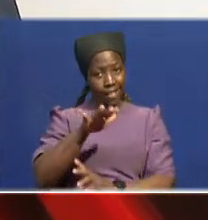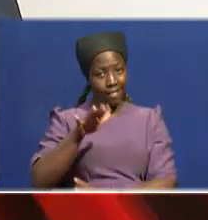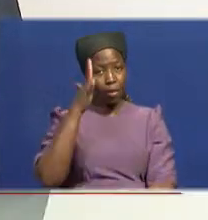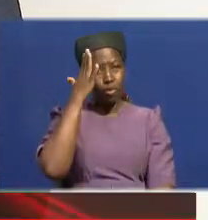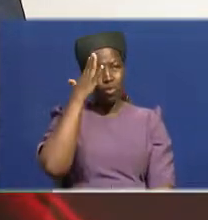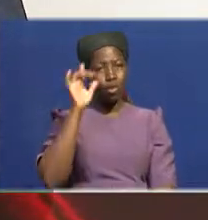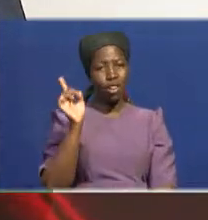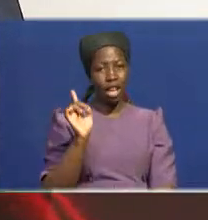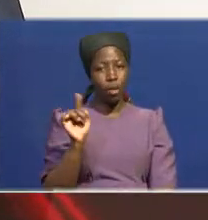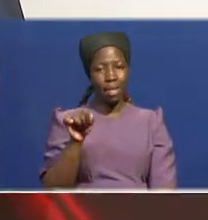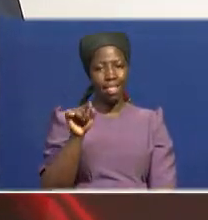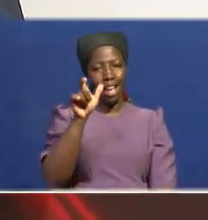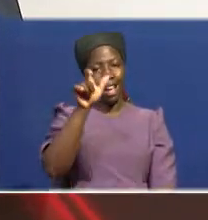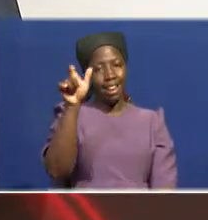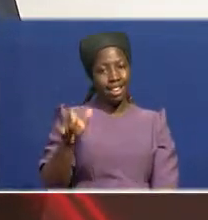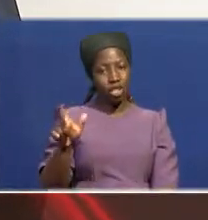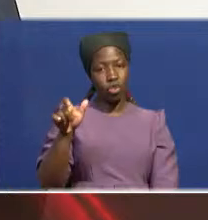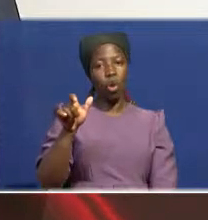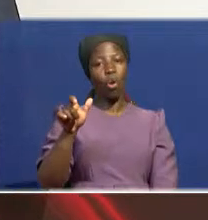a regional hub. Yes.